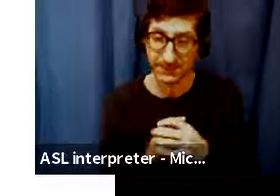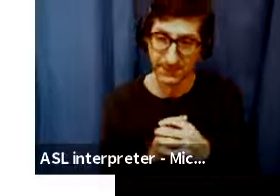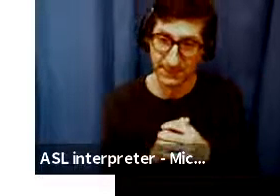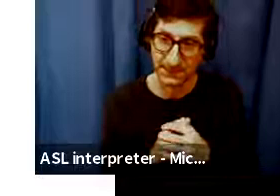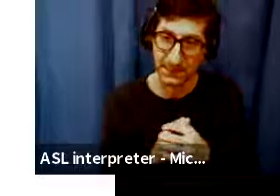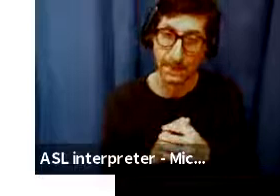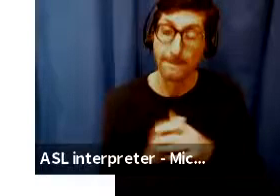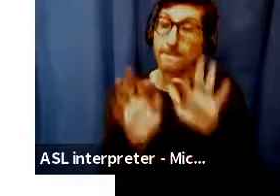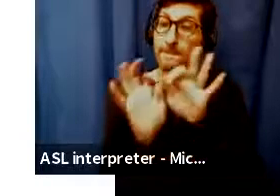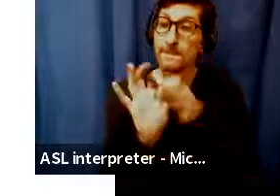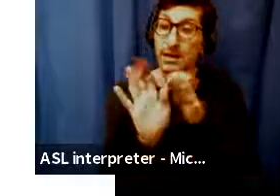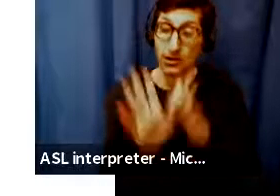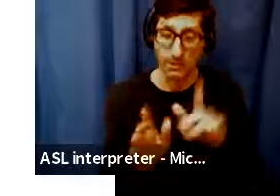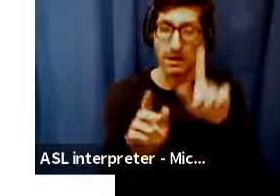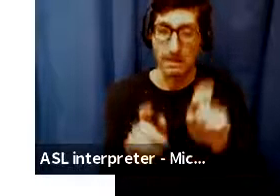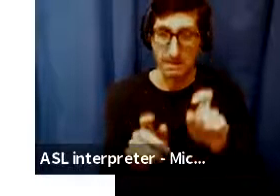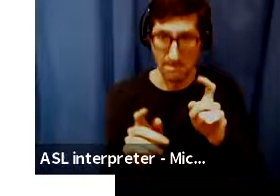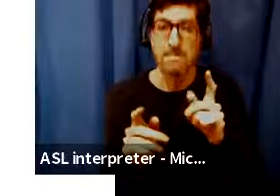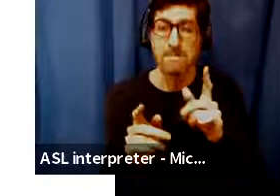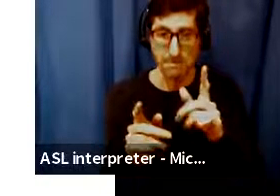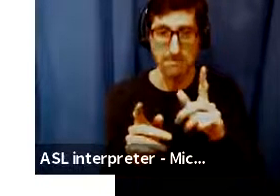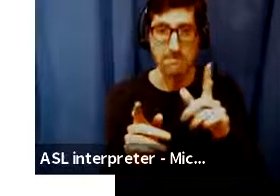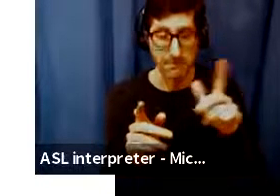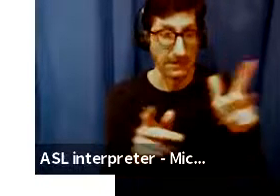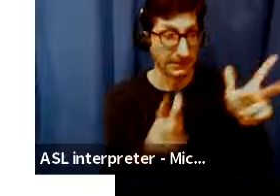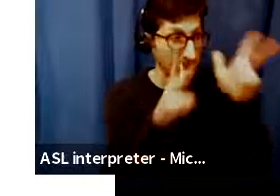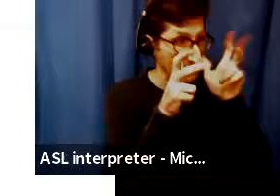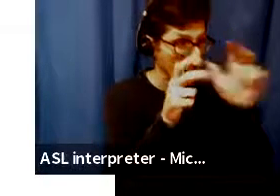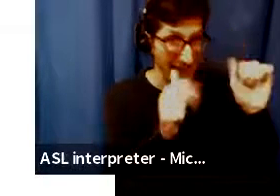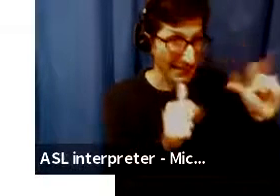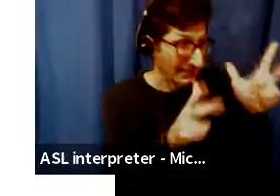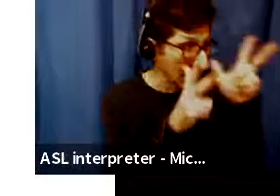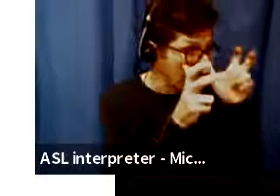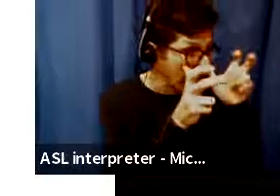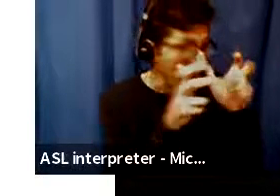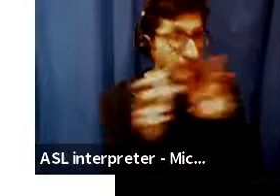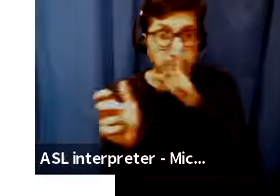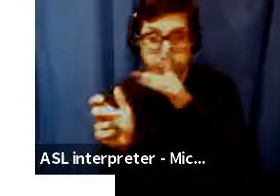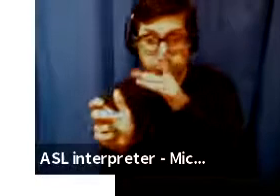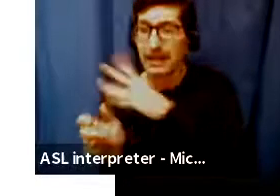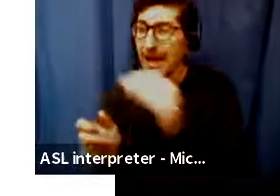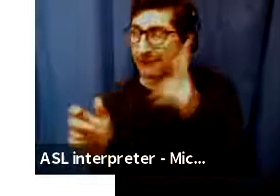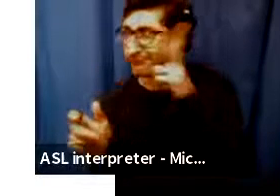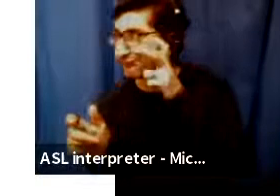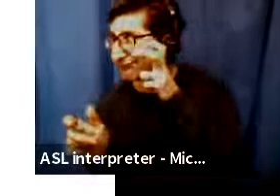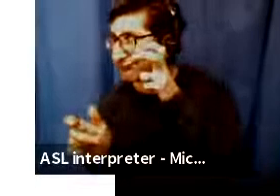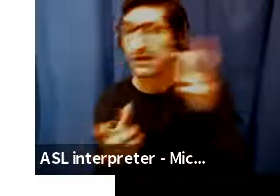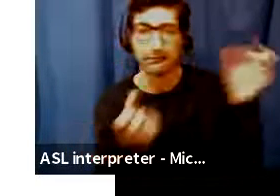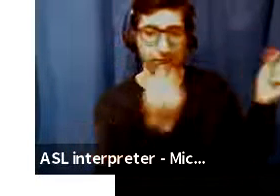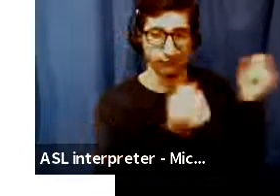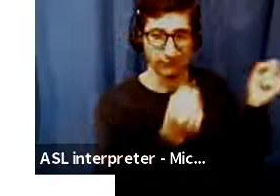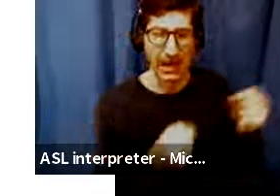to interpret both expressively and receptively. And then in this case, they need to know